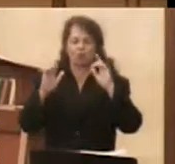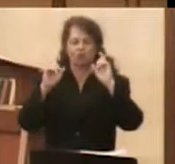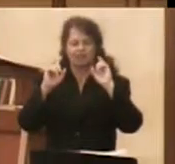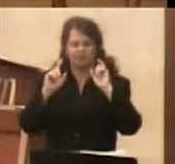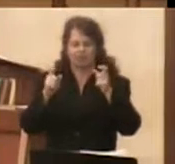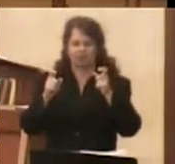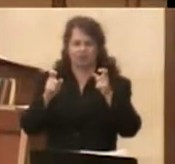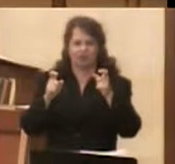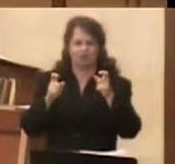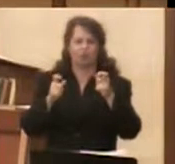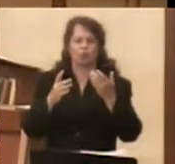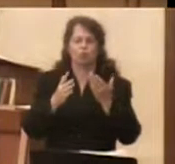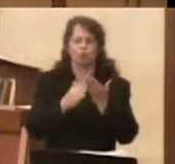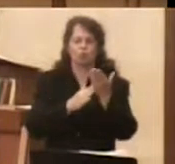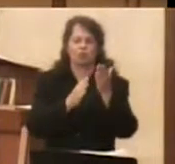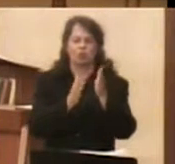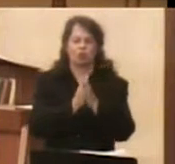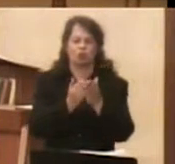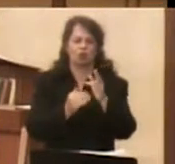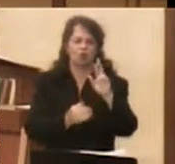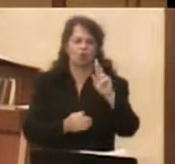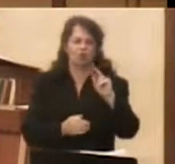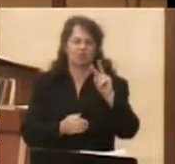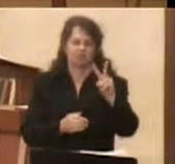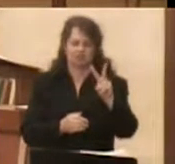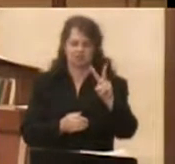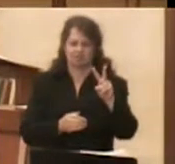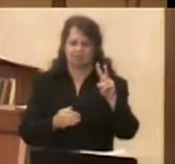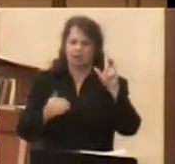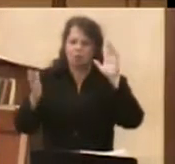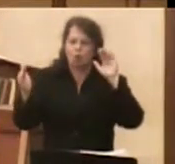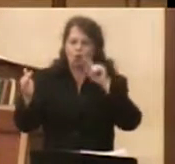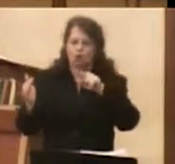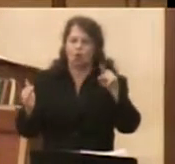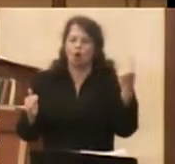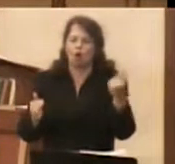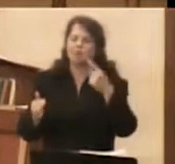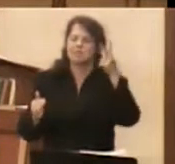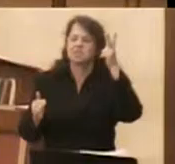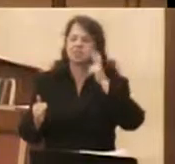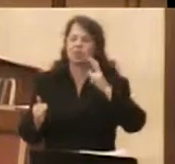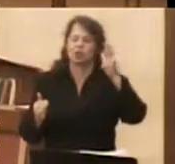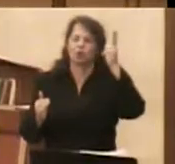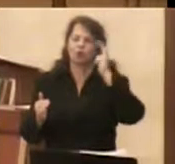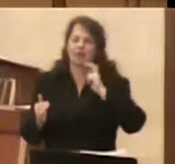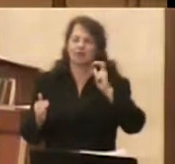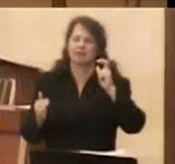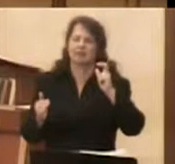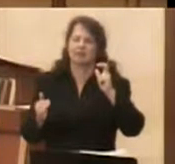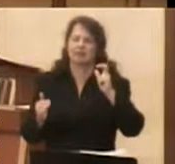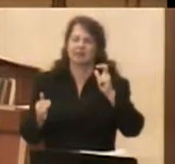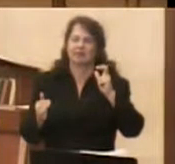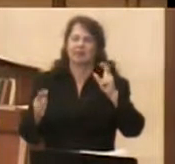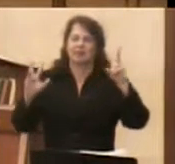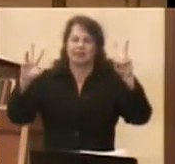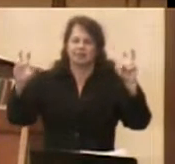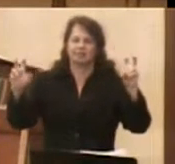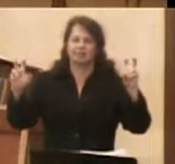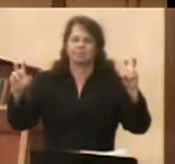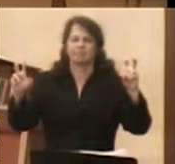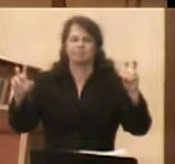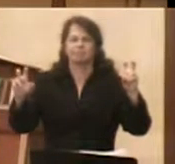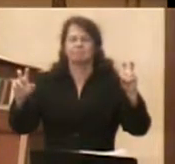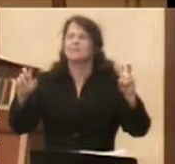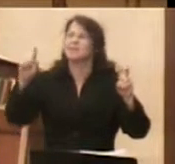of Revelation. And I hope you always hear that echo of the one who is, who was, who is